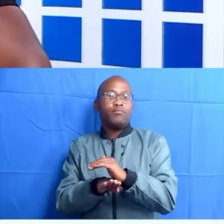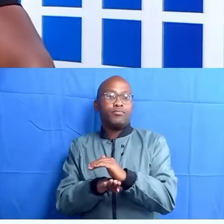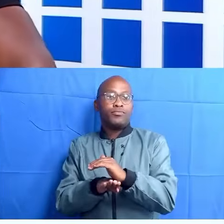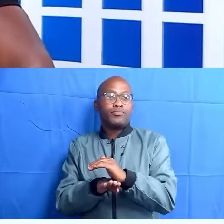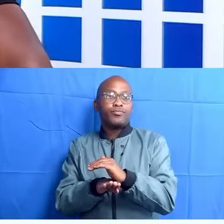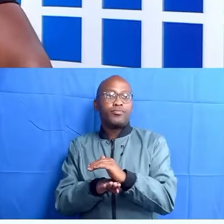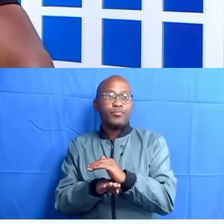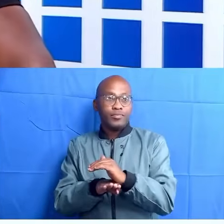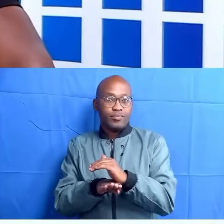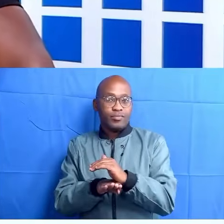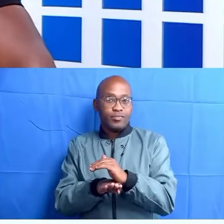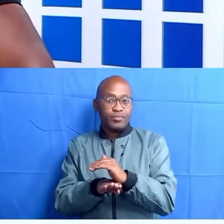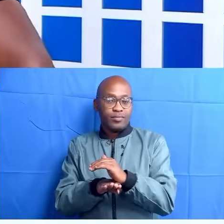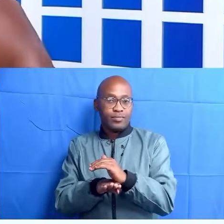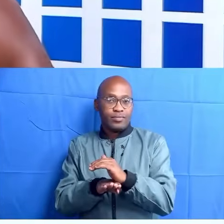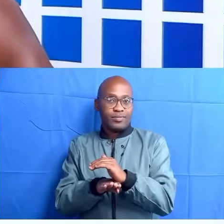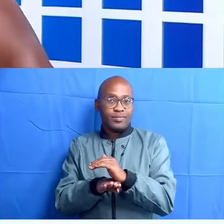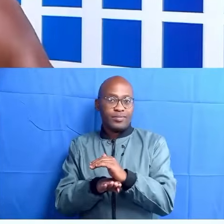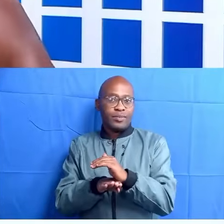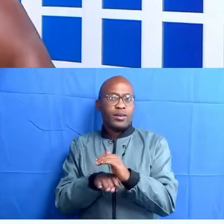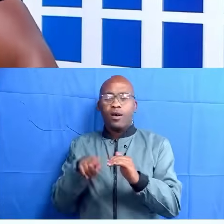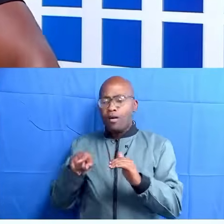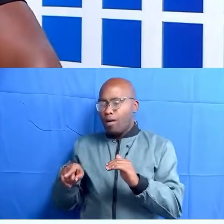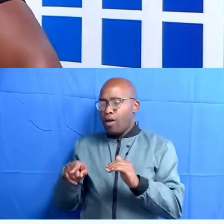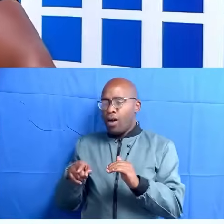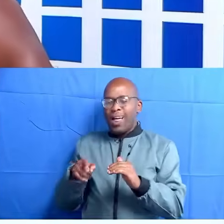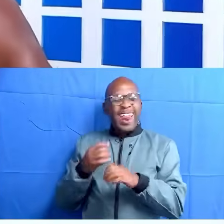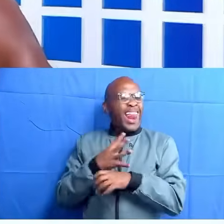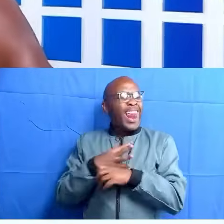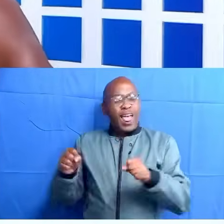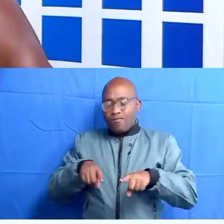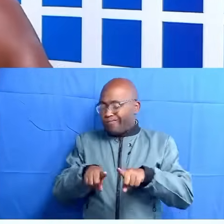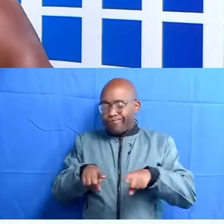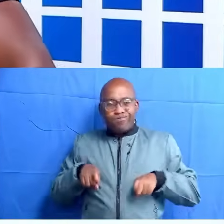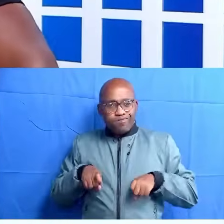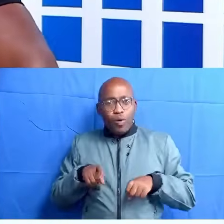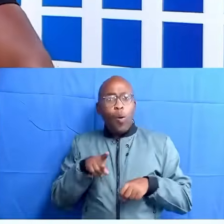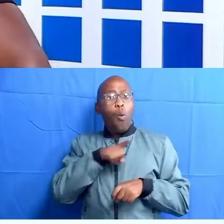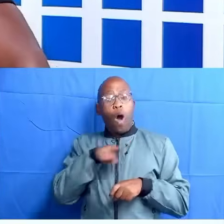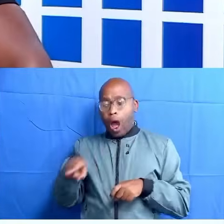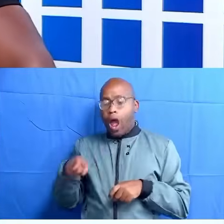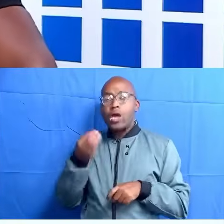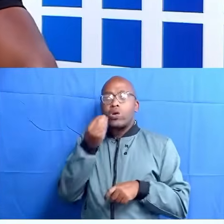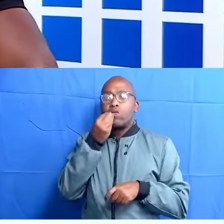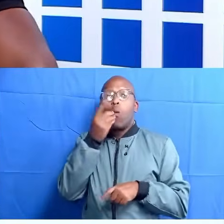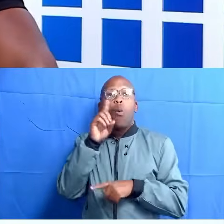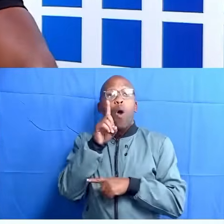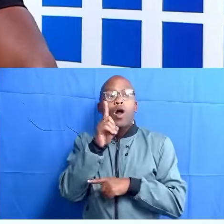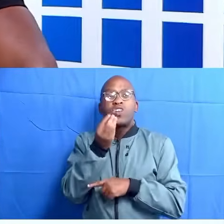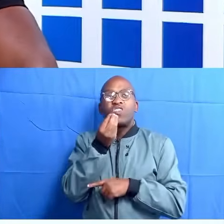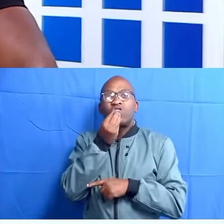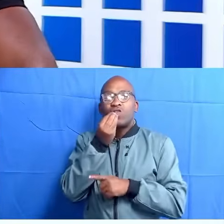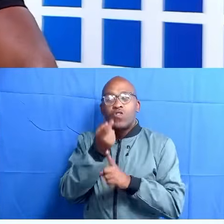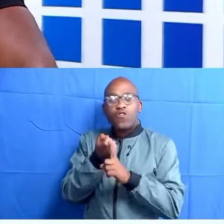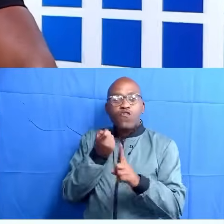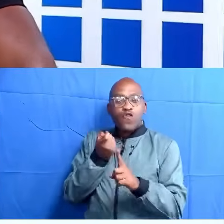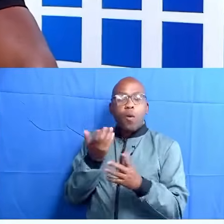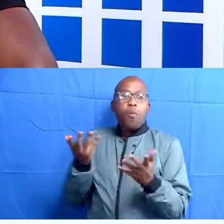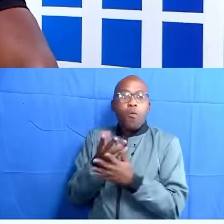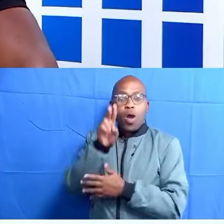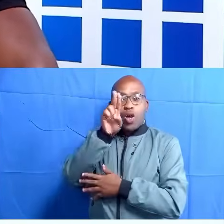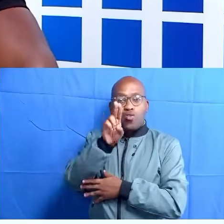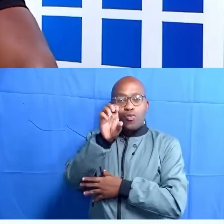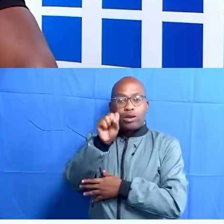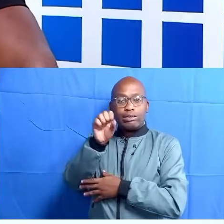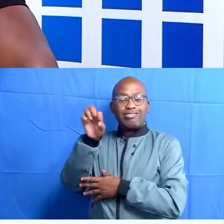Viet Congs never starved. They were never caught. They continued to receive the